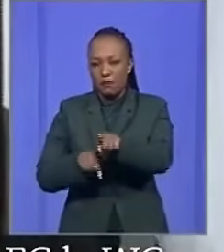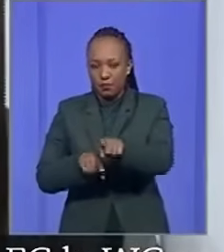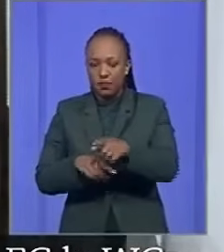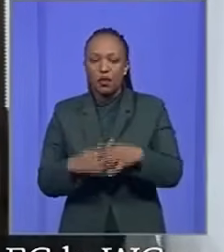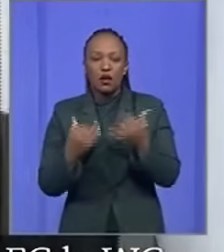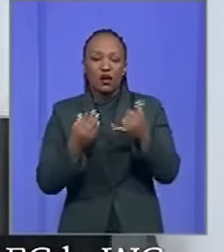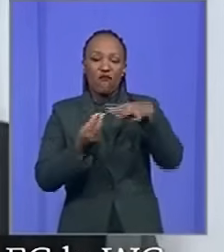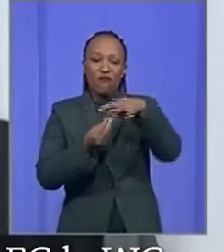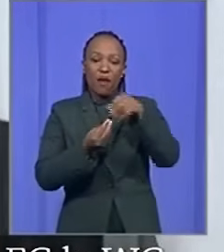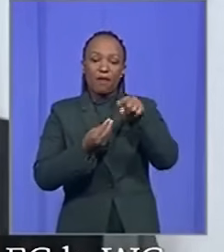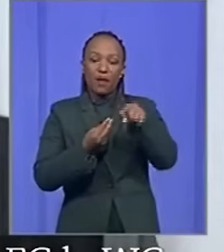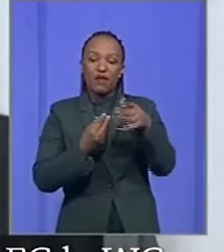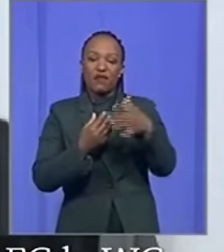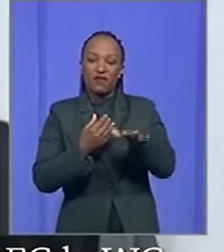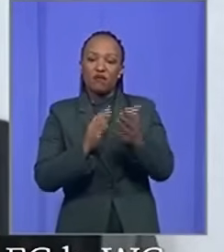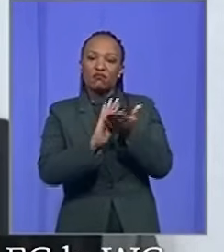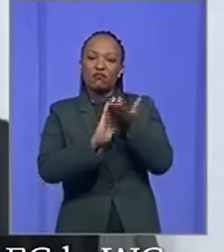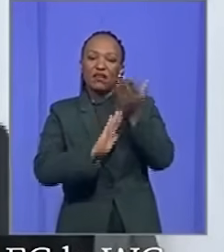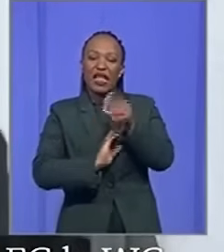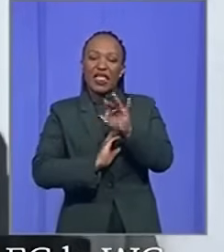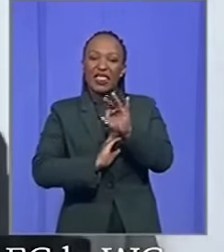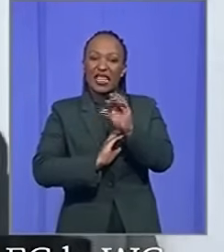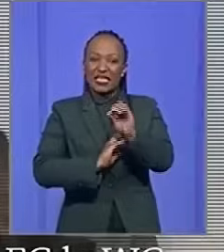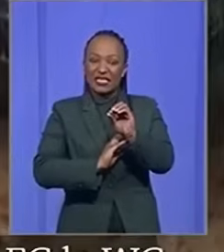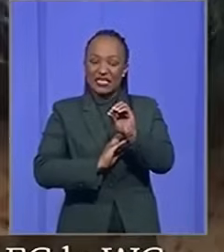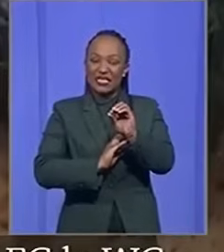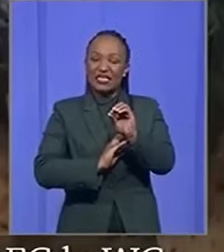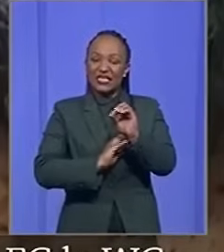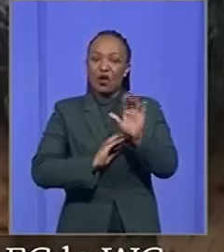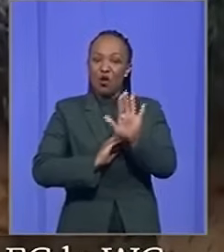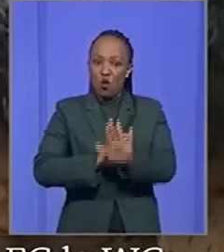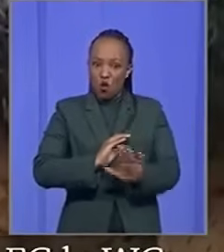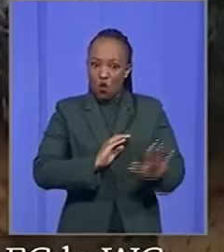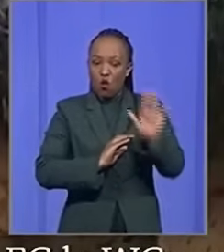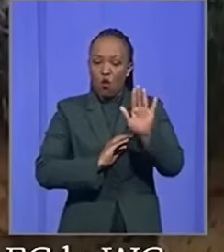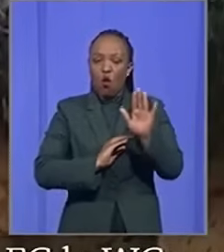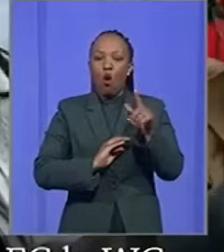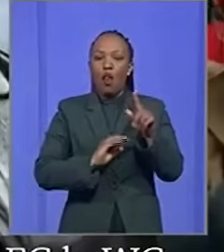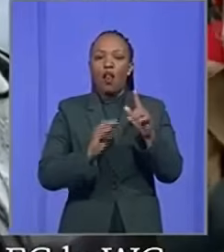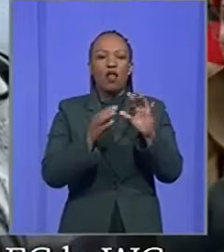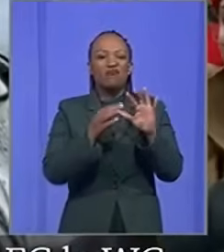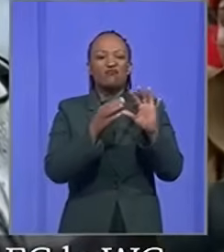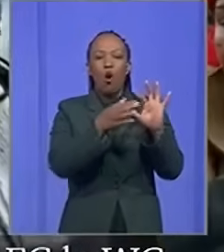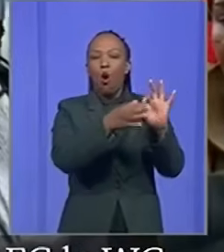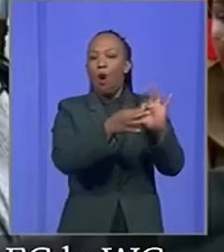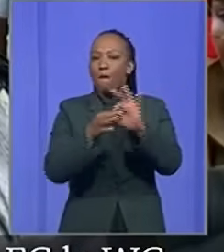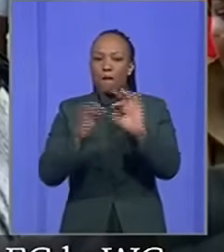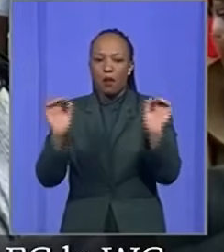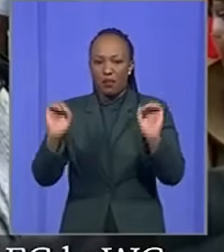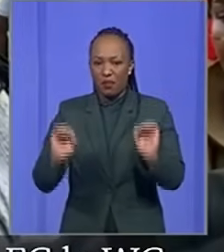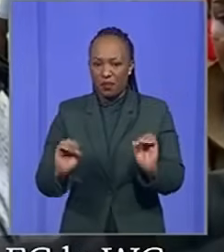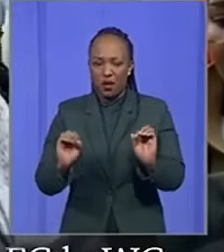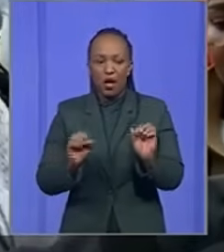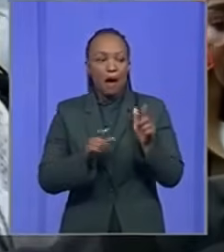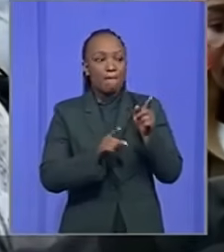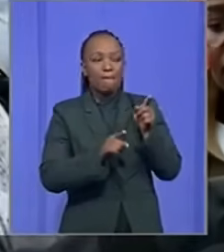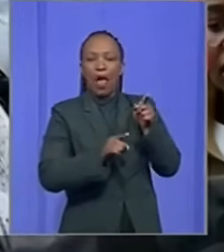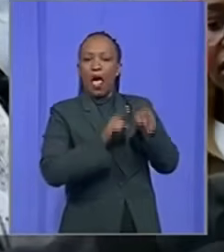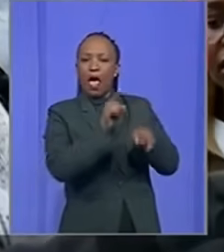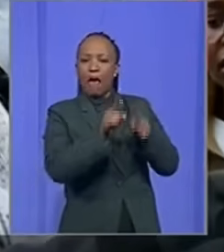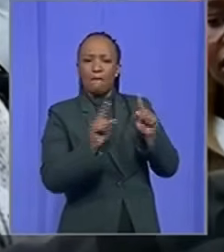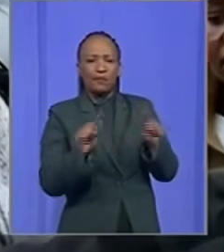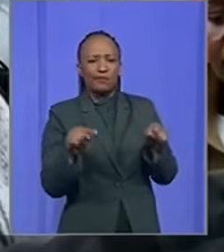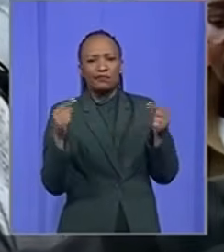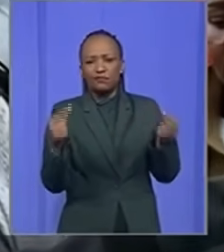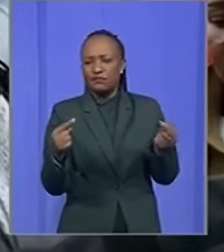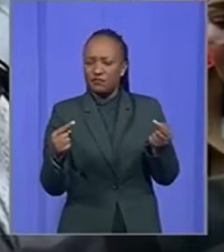a ka hodimo ho dikete tse 3 a setseng a sena bodulo. Can't blame anyone. It has just happened, and we know